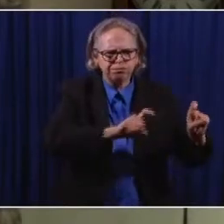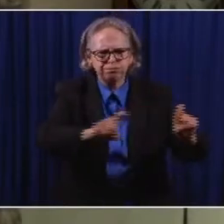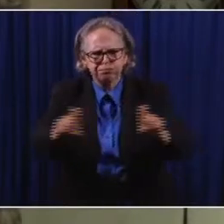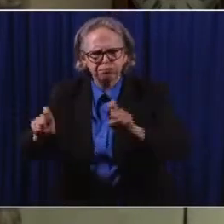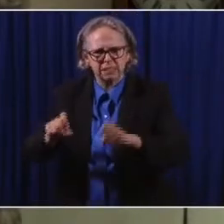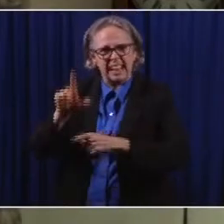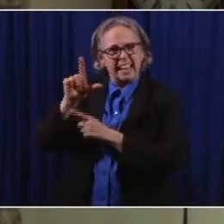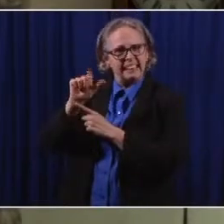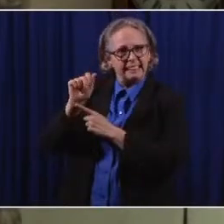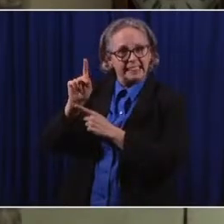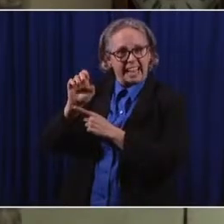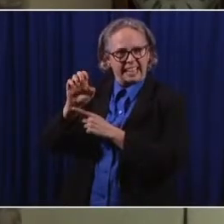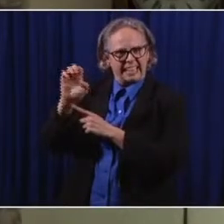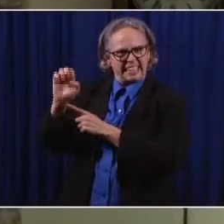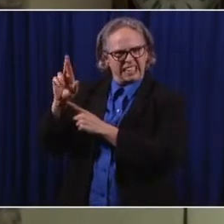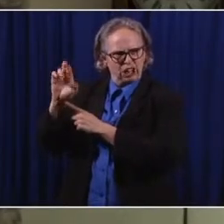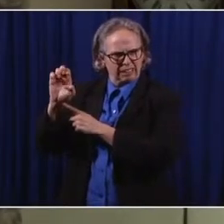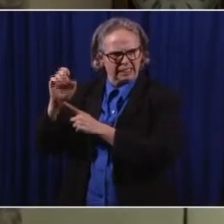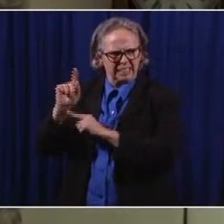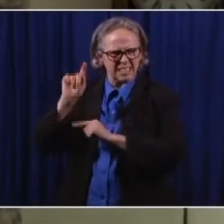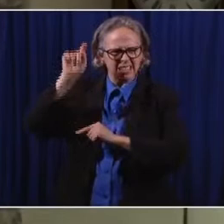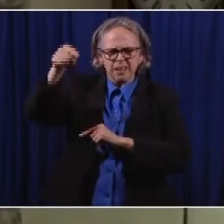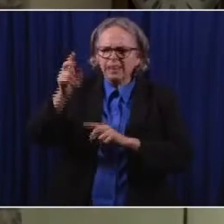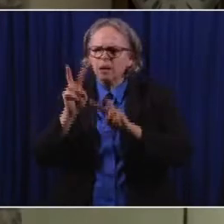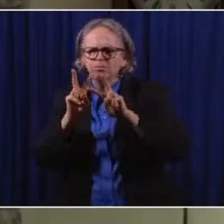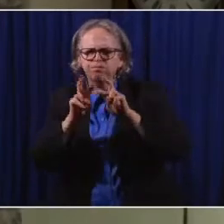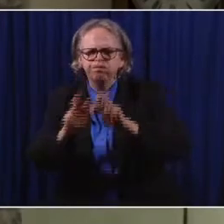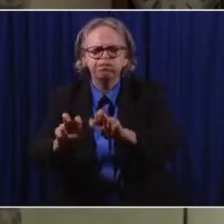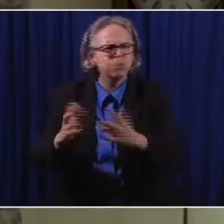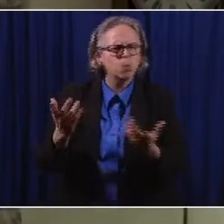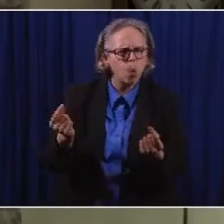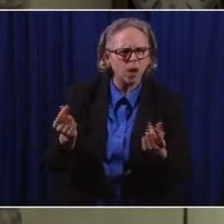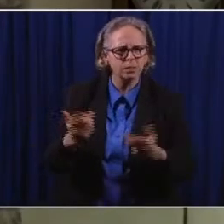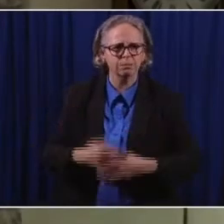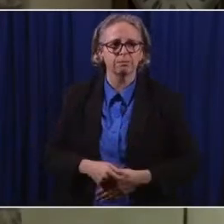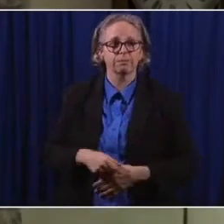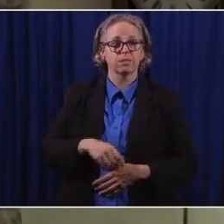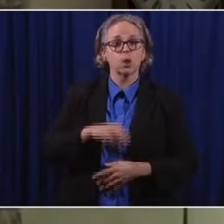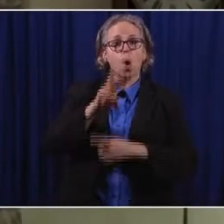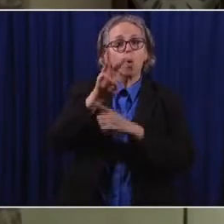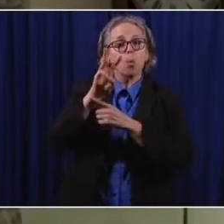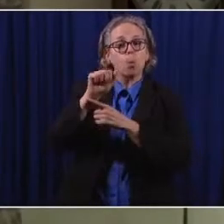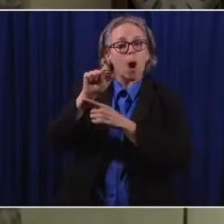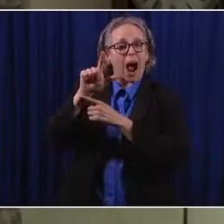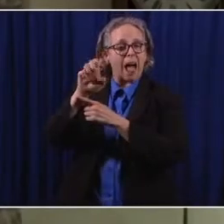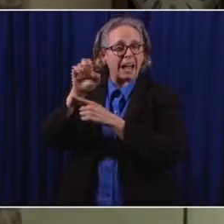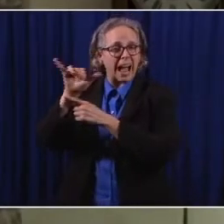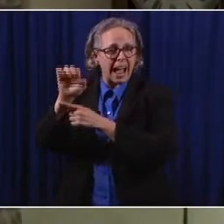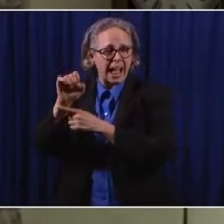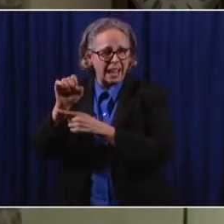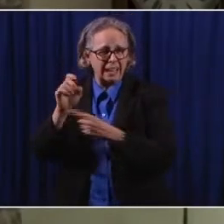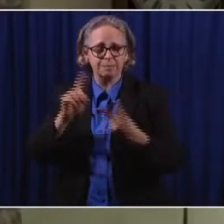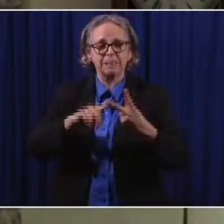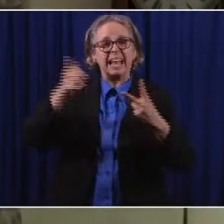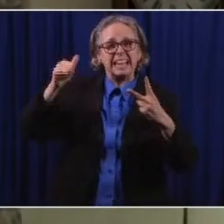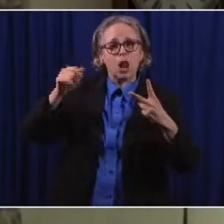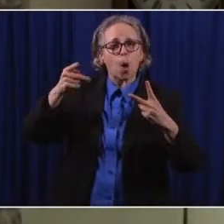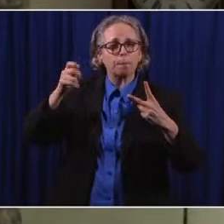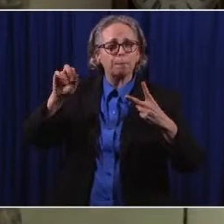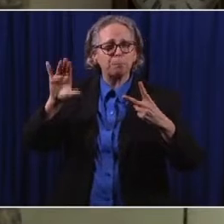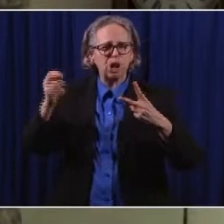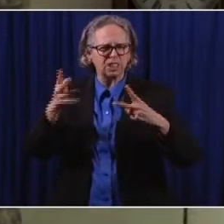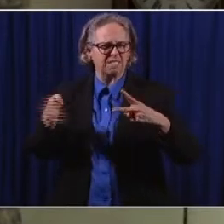yellow perch hatches. Survey found that both walleye and yellow perch hatches are above average,